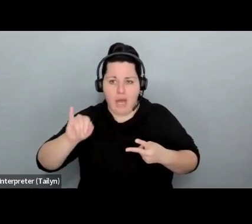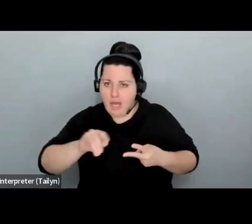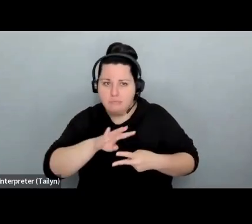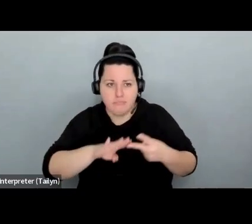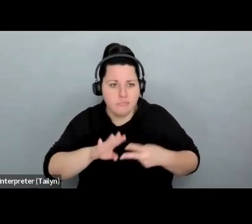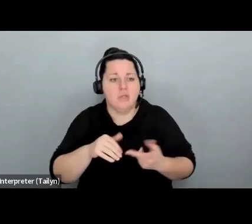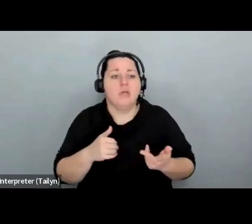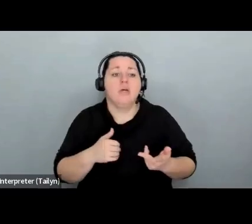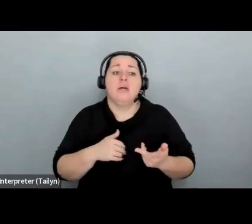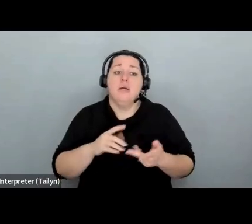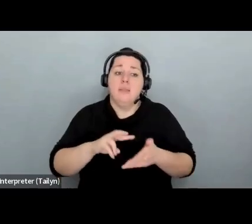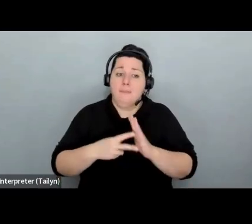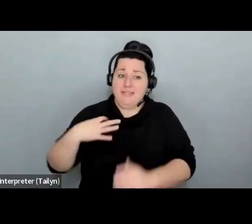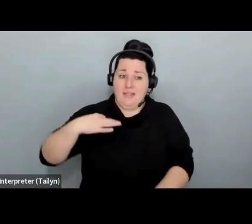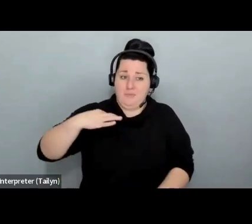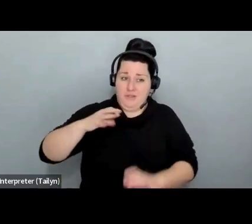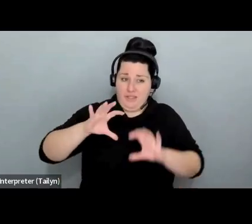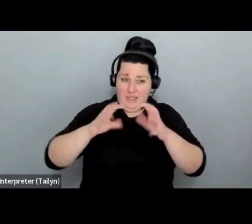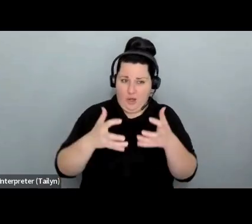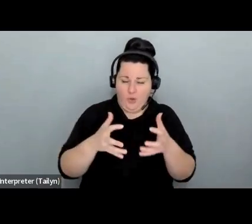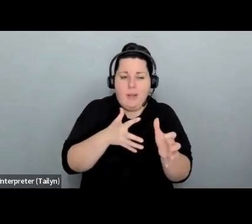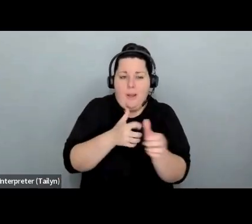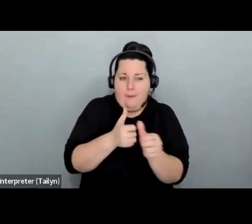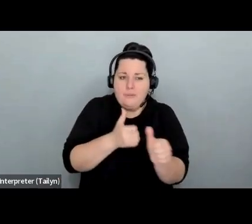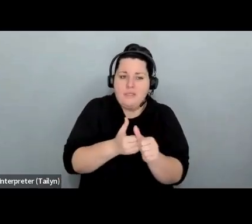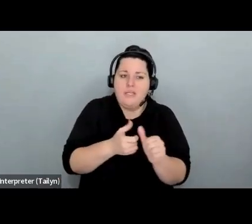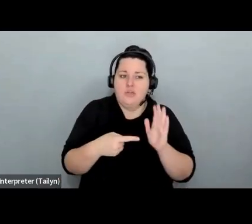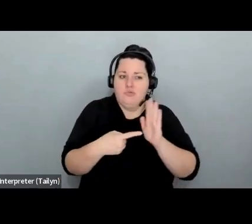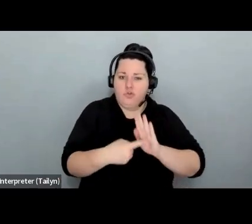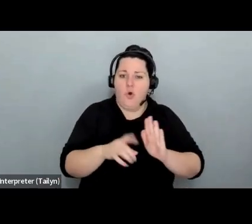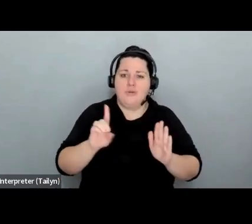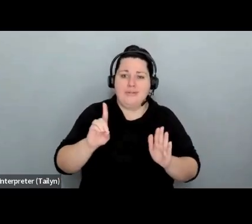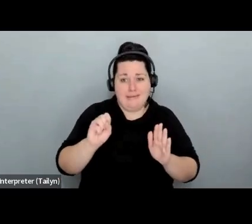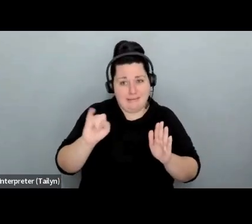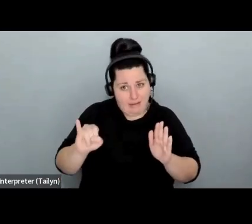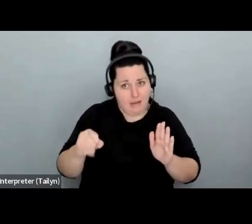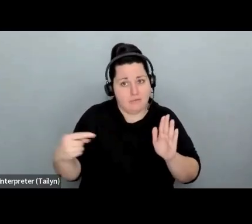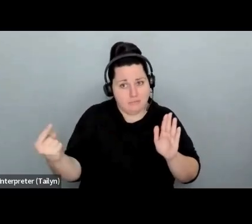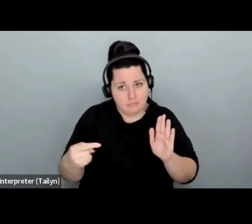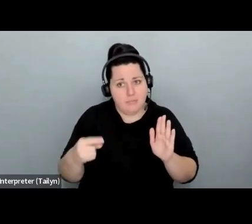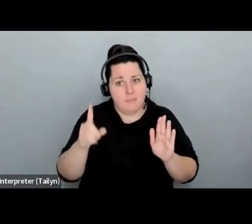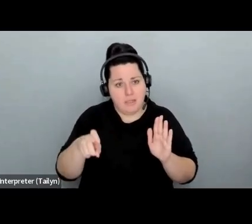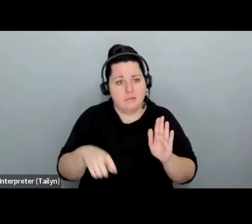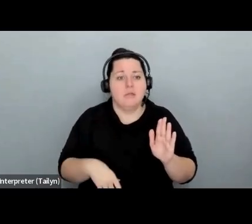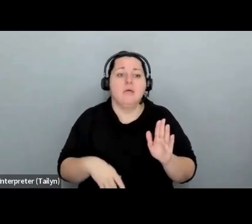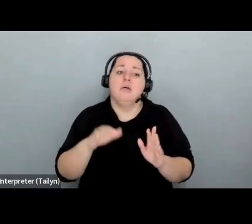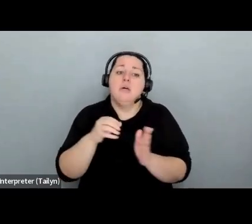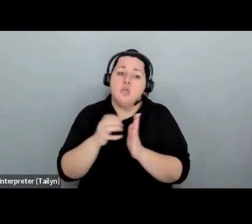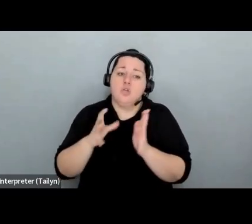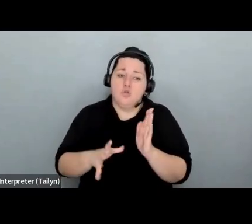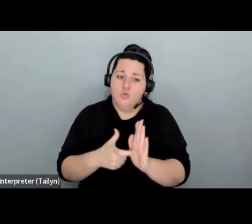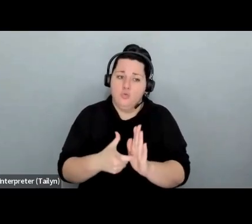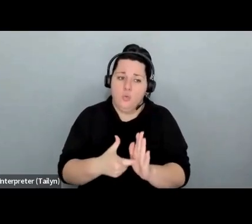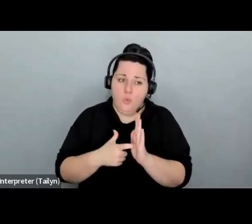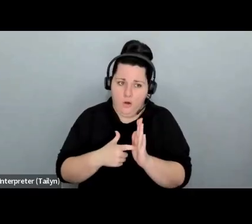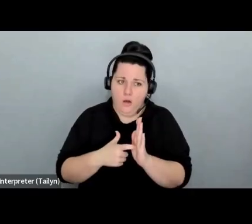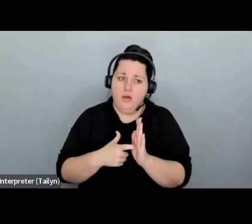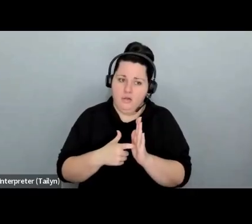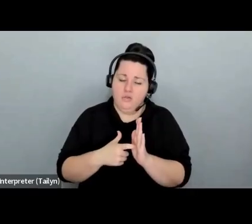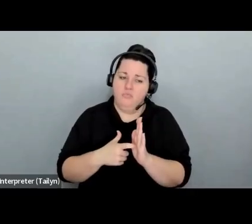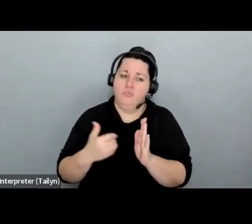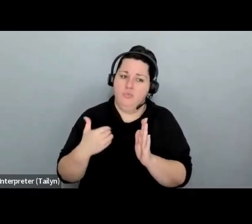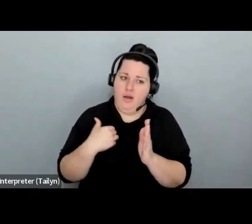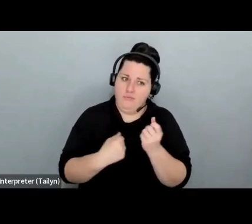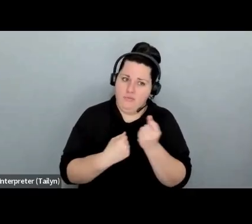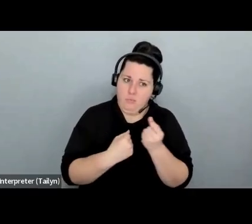the eligibility category must be updated to reflect dual sensory impairment. The student is then required to receive support